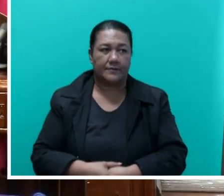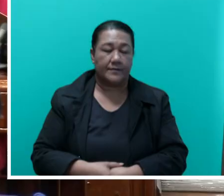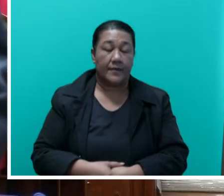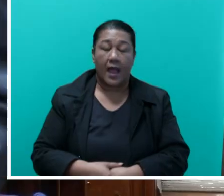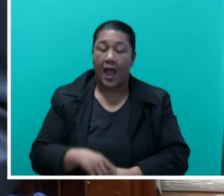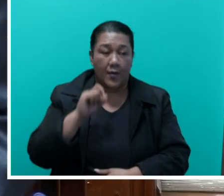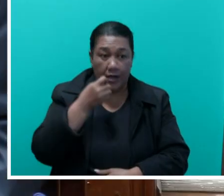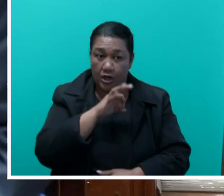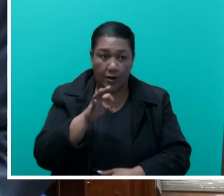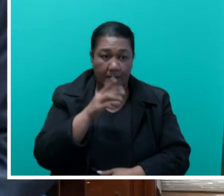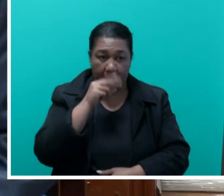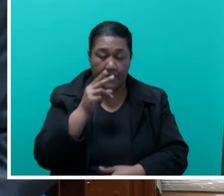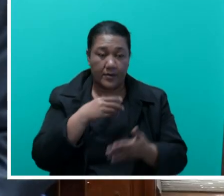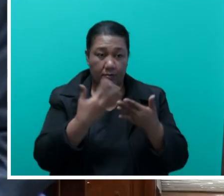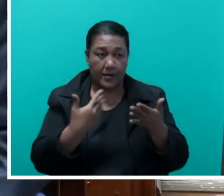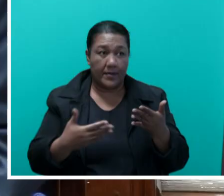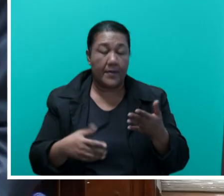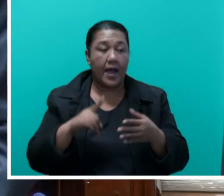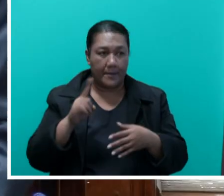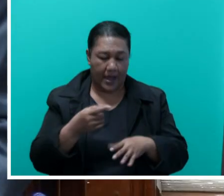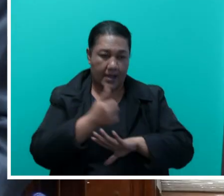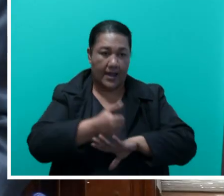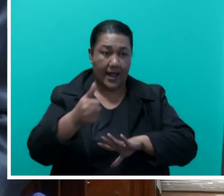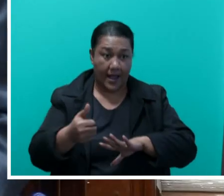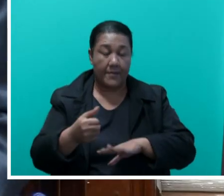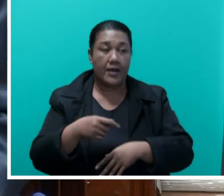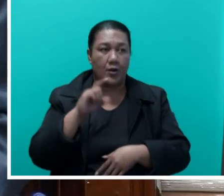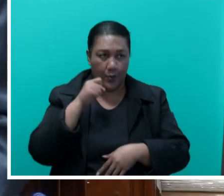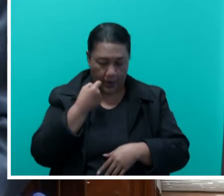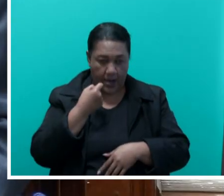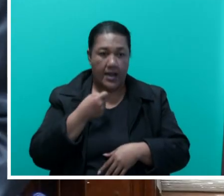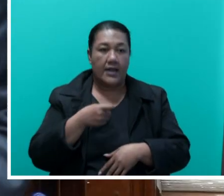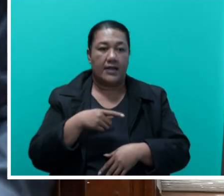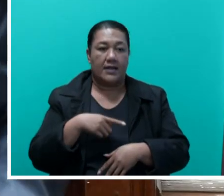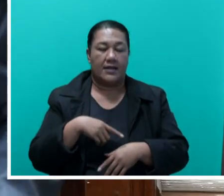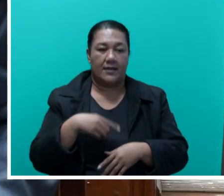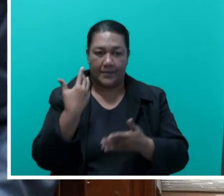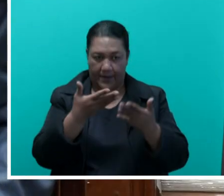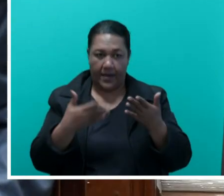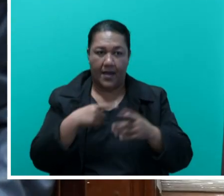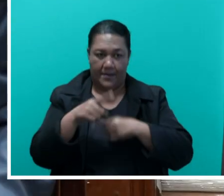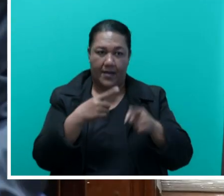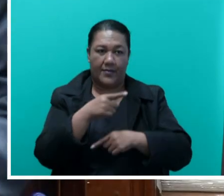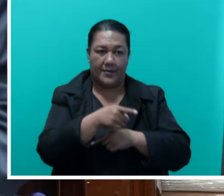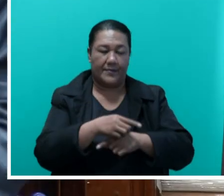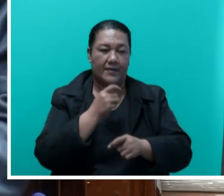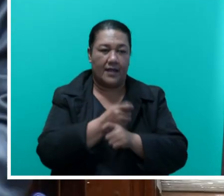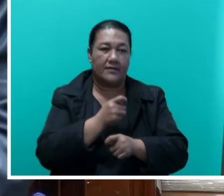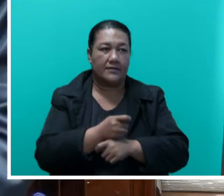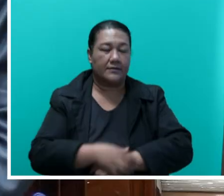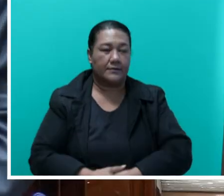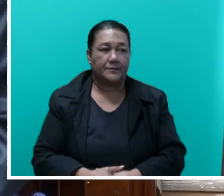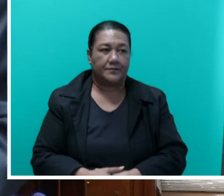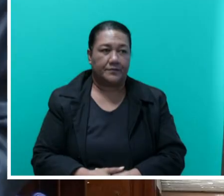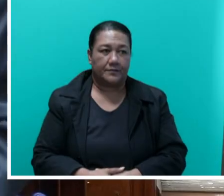hopefully some of my colleagues will take over part of that task. I briefly share with you